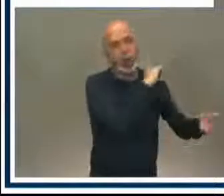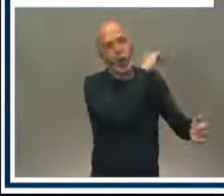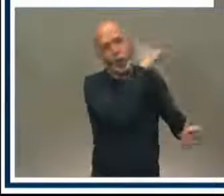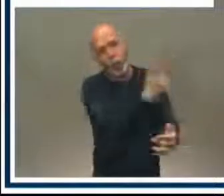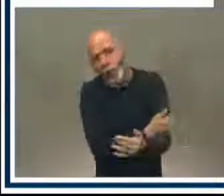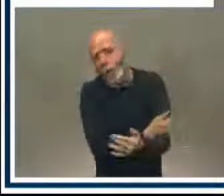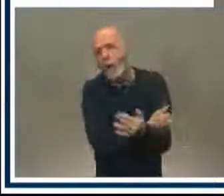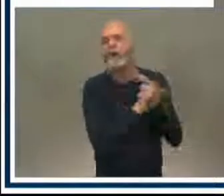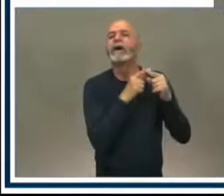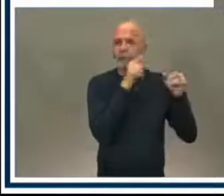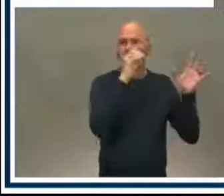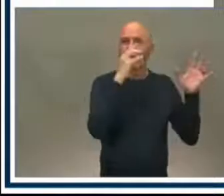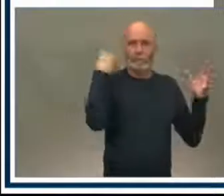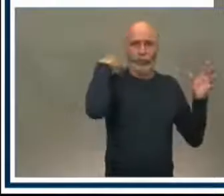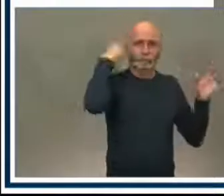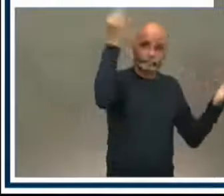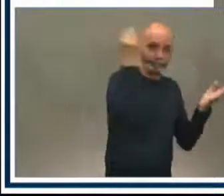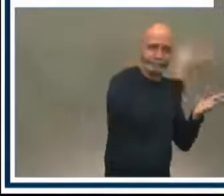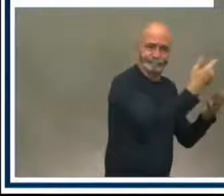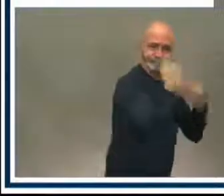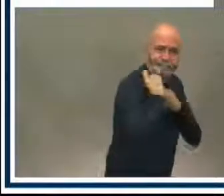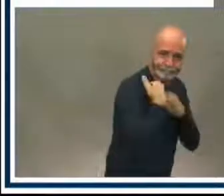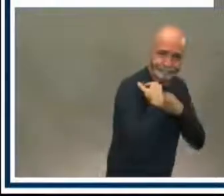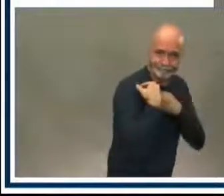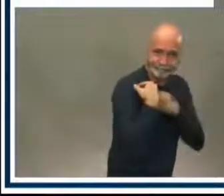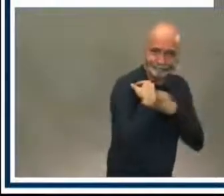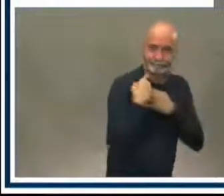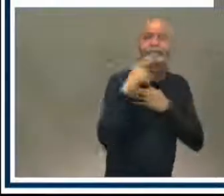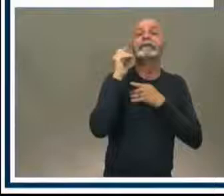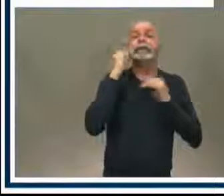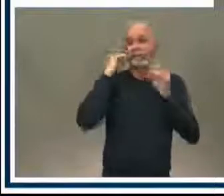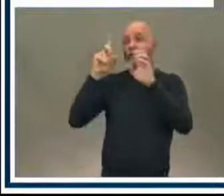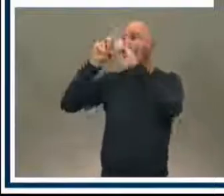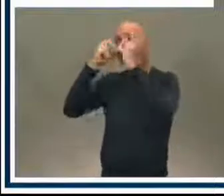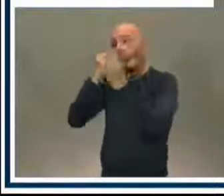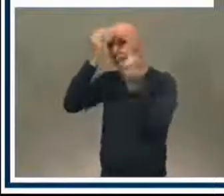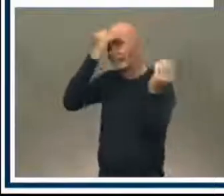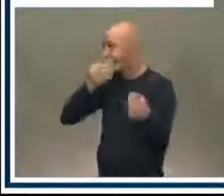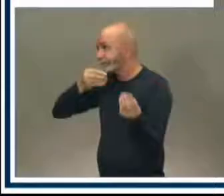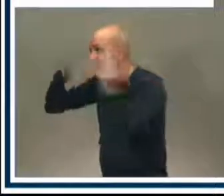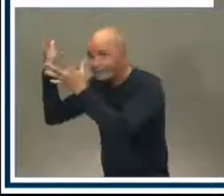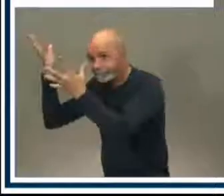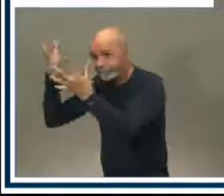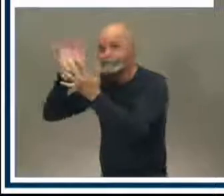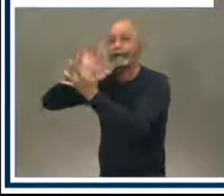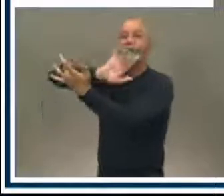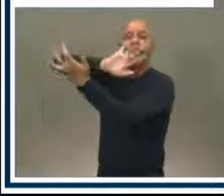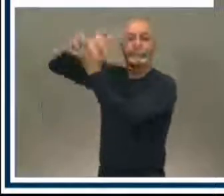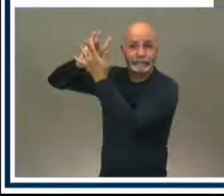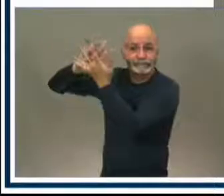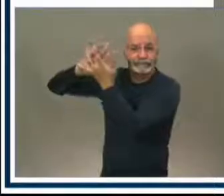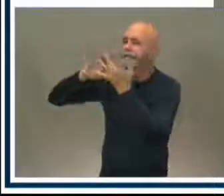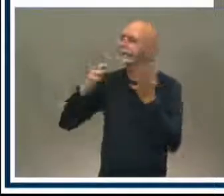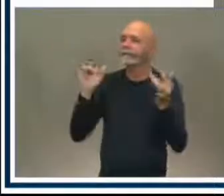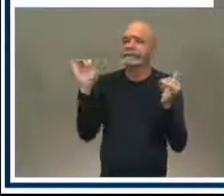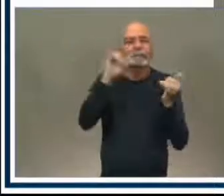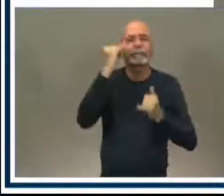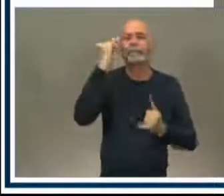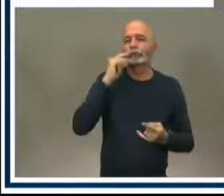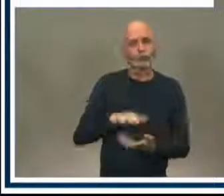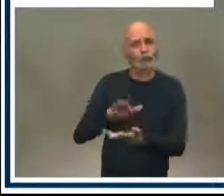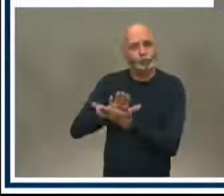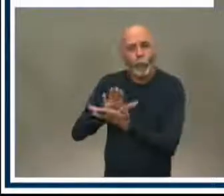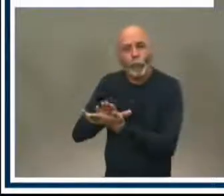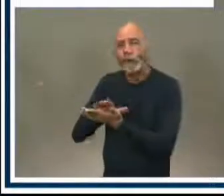report that to the department so we can, and in education it's the same. The individuals report to their Regional Center for Excellence,